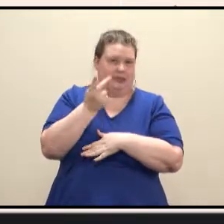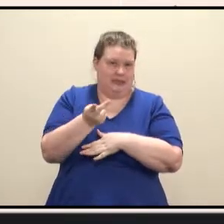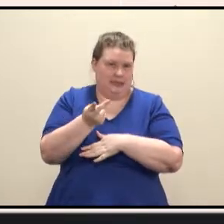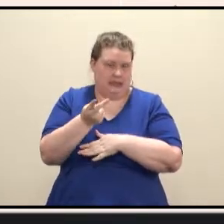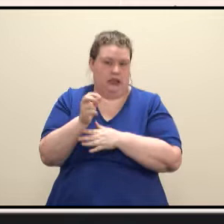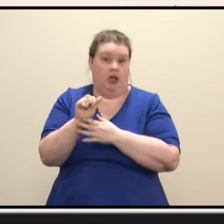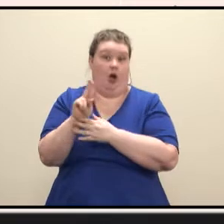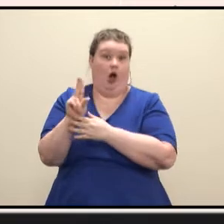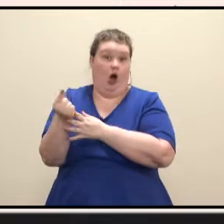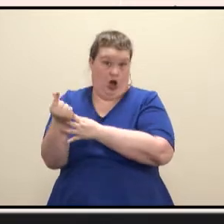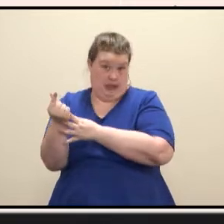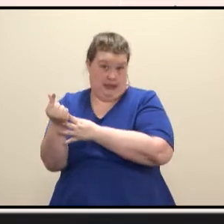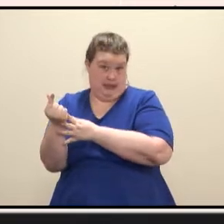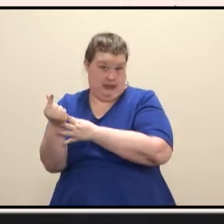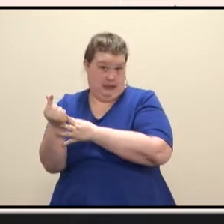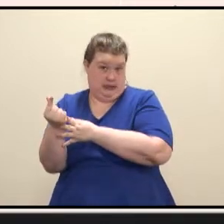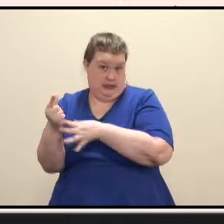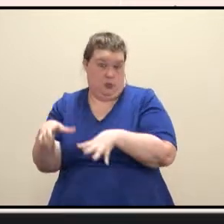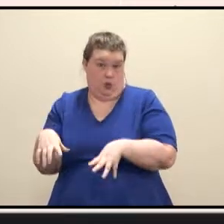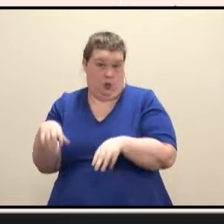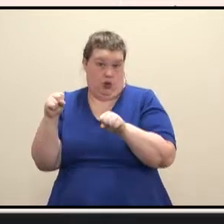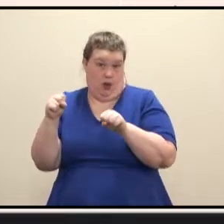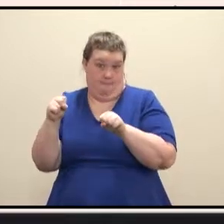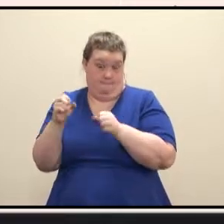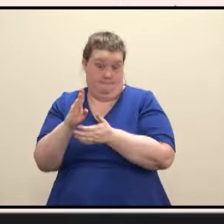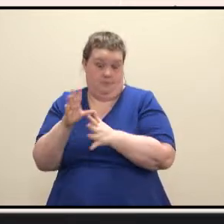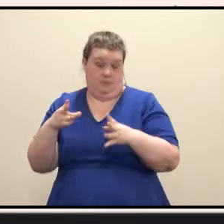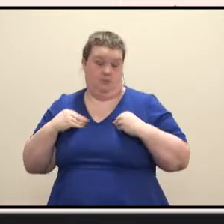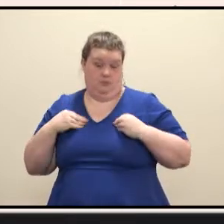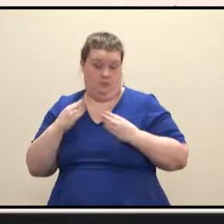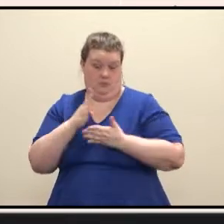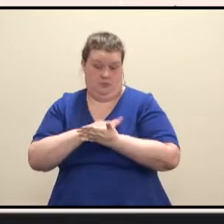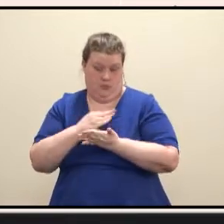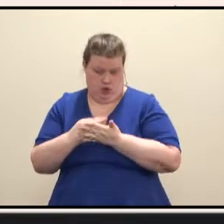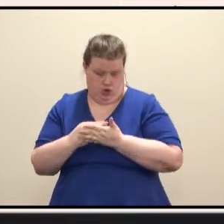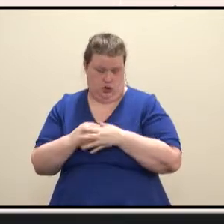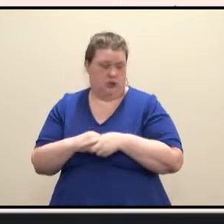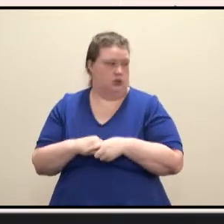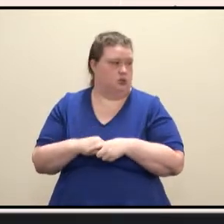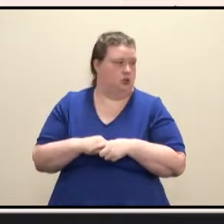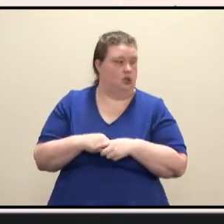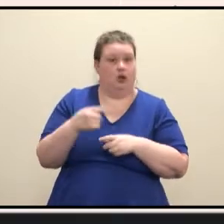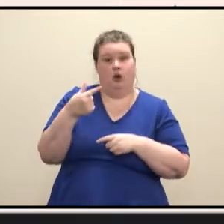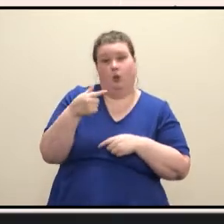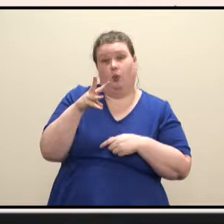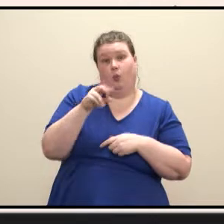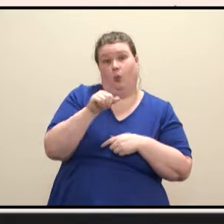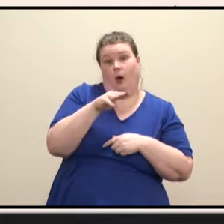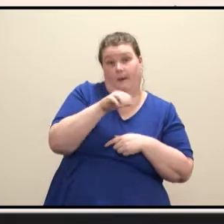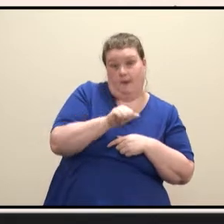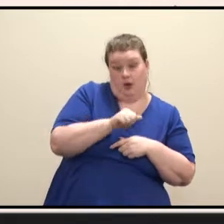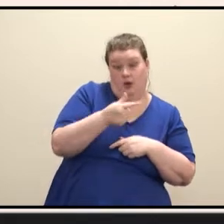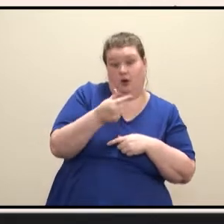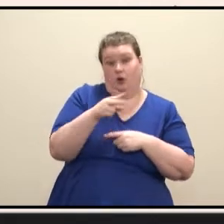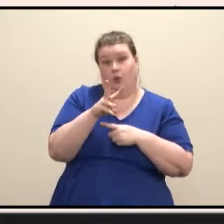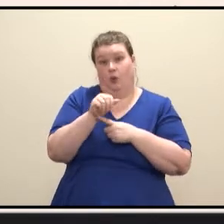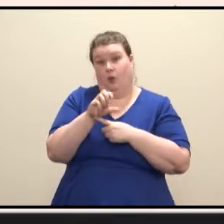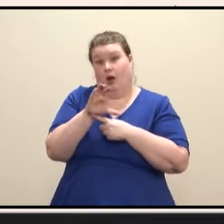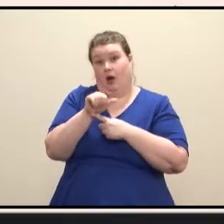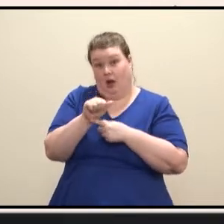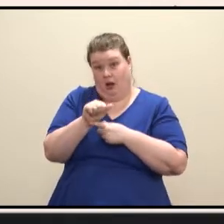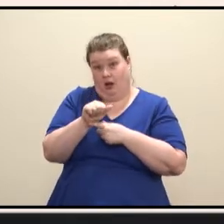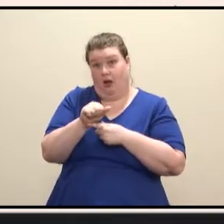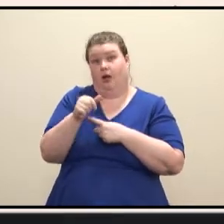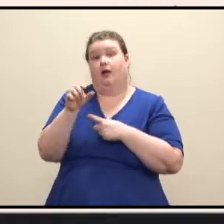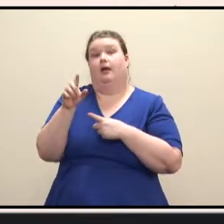in August. Those are, we're fiscal agents for. That's GUAMA and GUACA, and then the Day School for